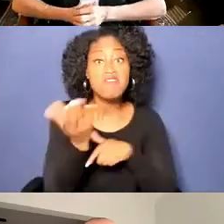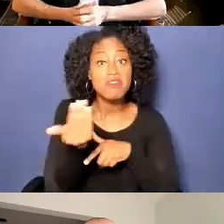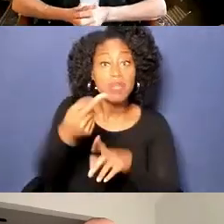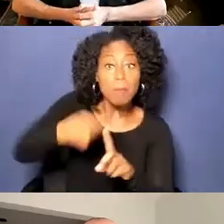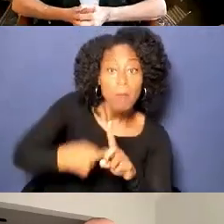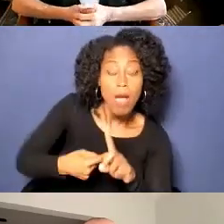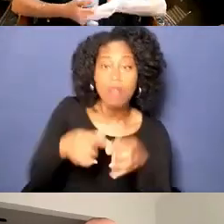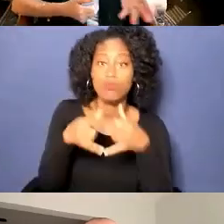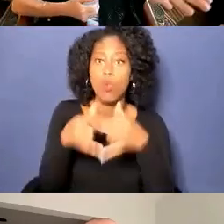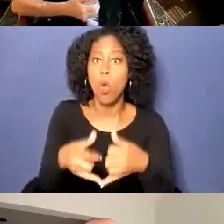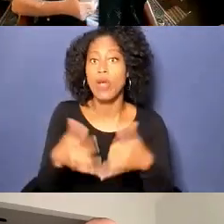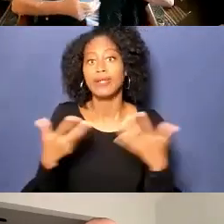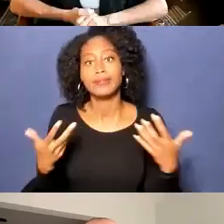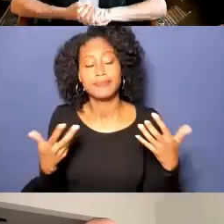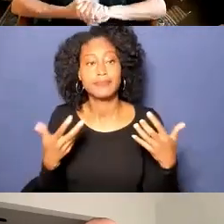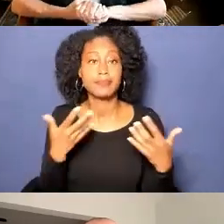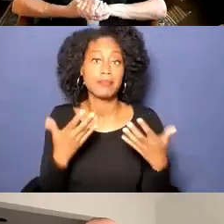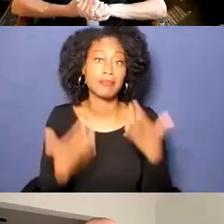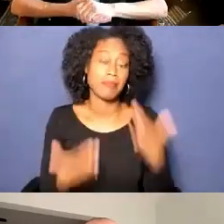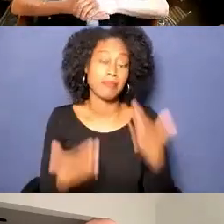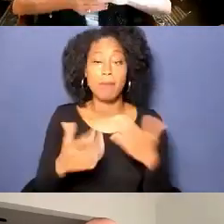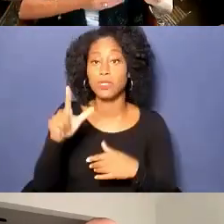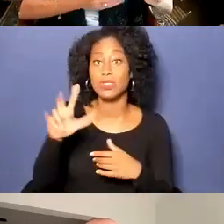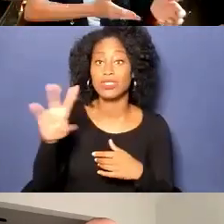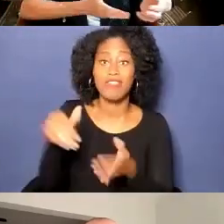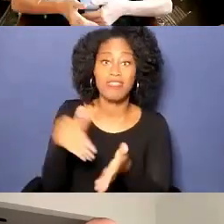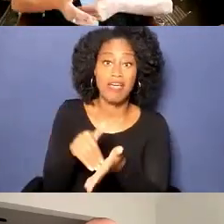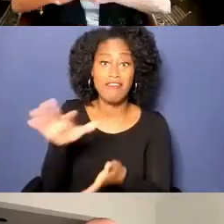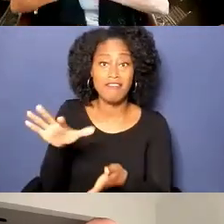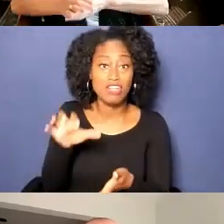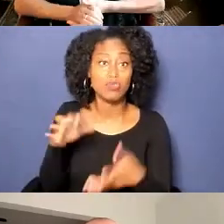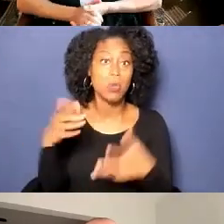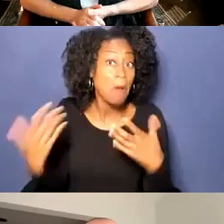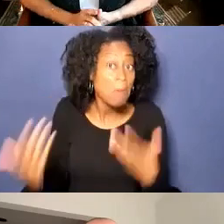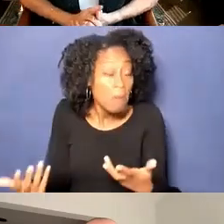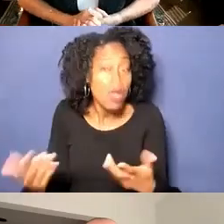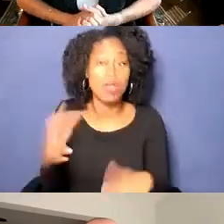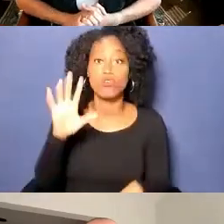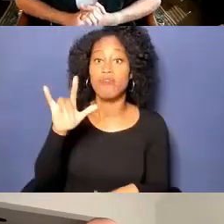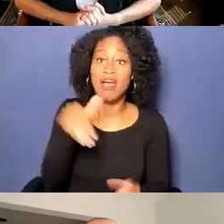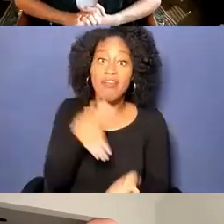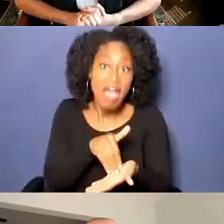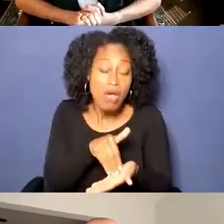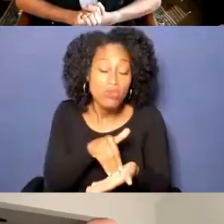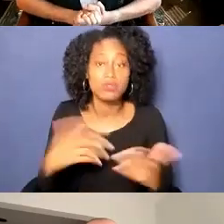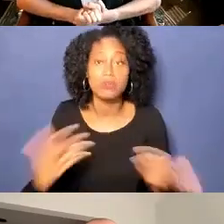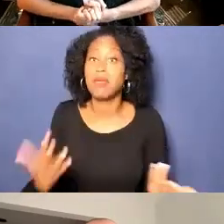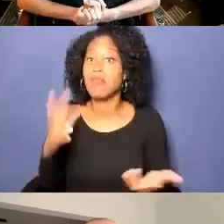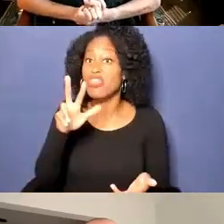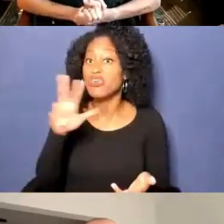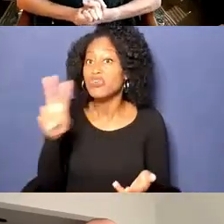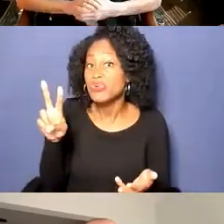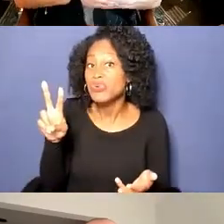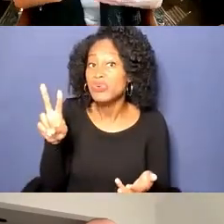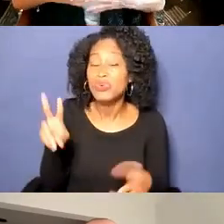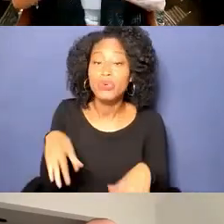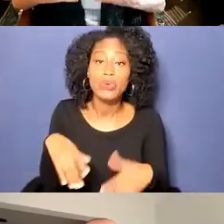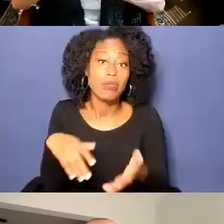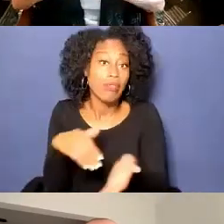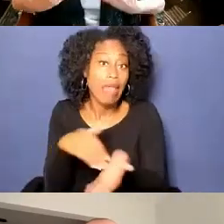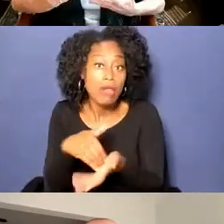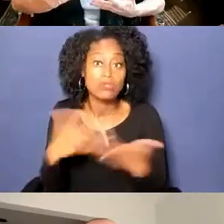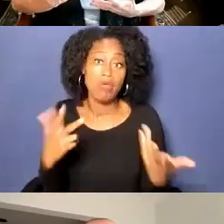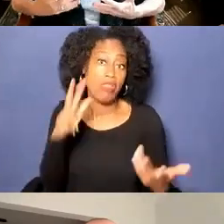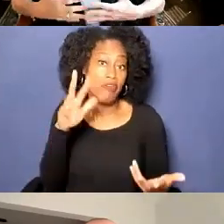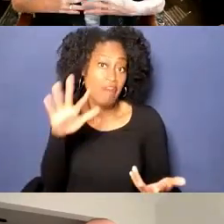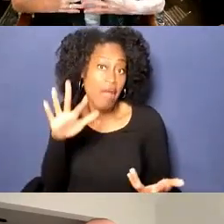might be $27,500, it might be $25,000, or it might be 32 or 35. And the duration that